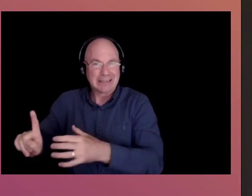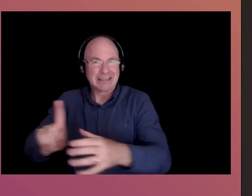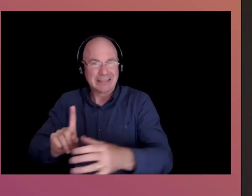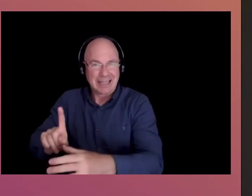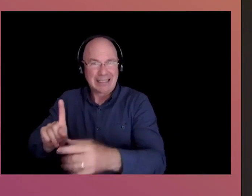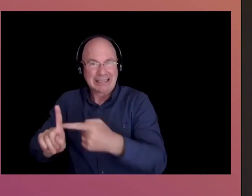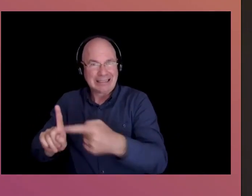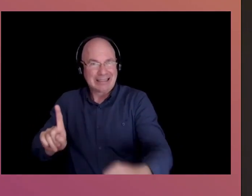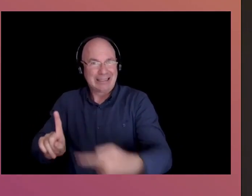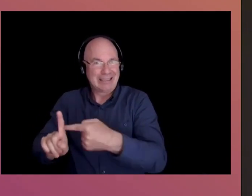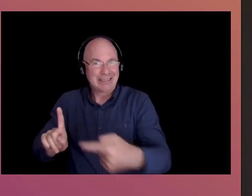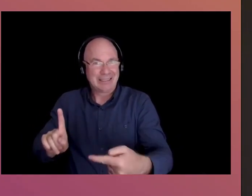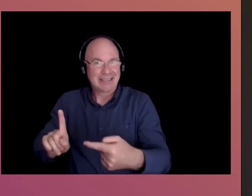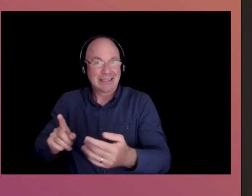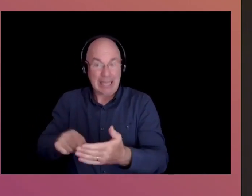have to